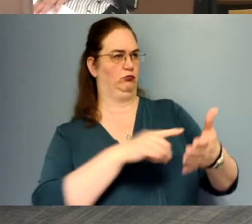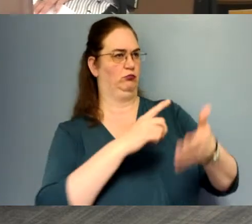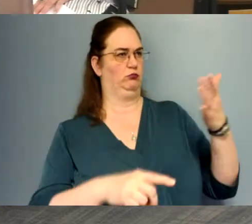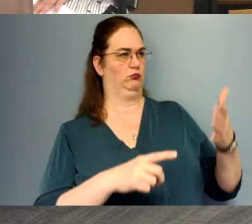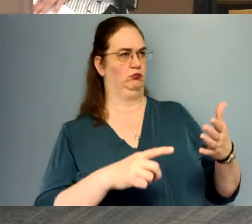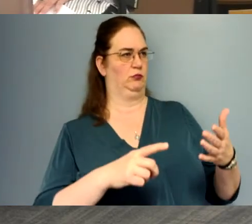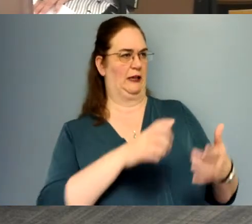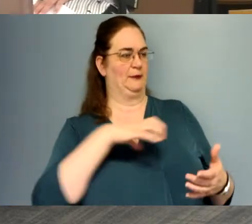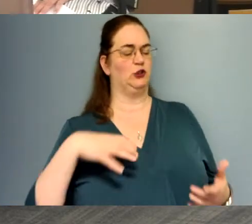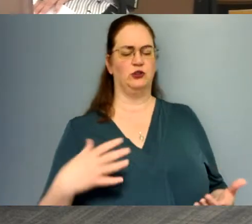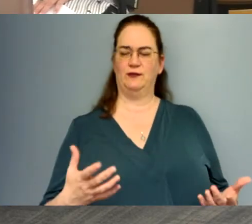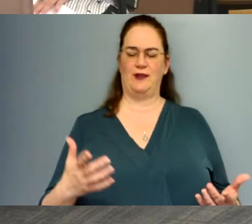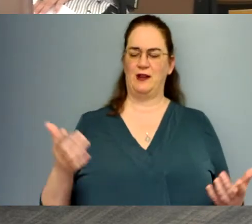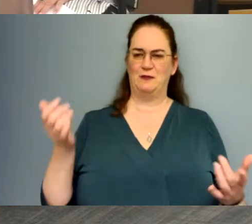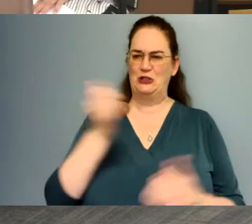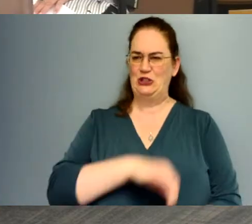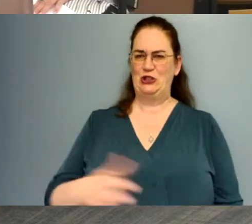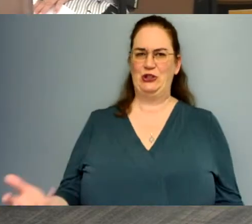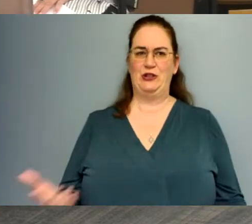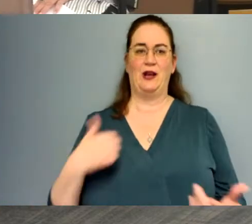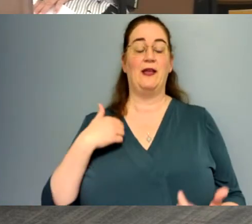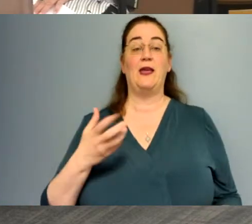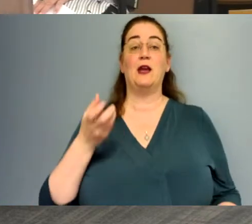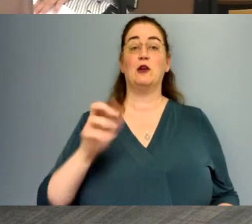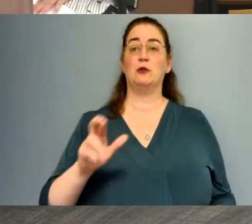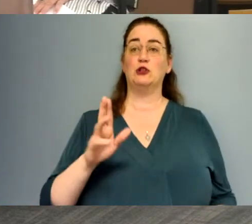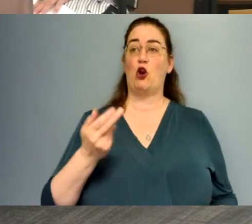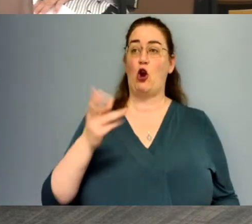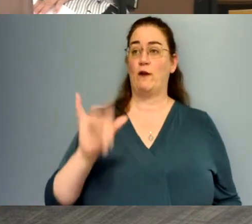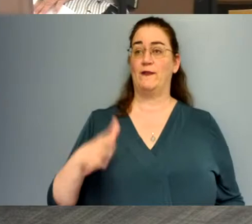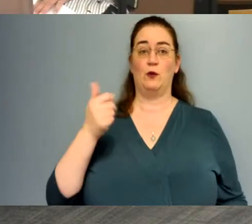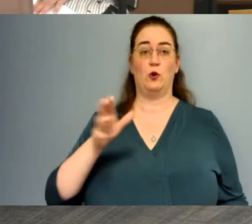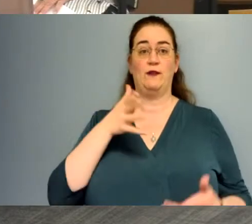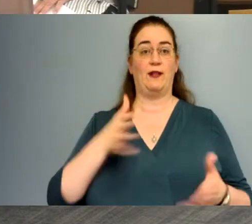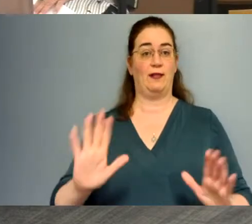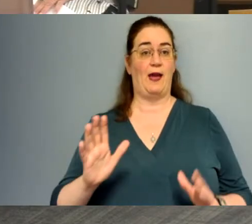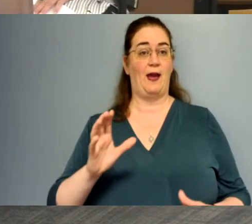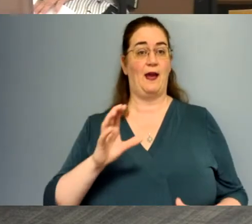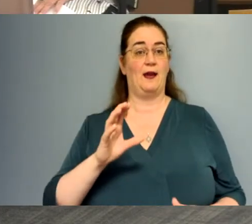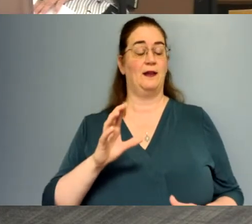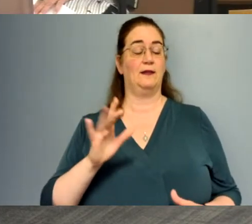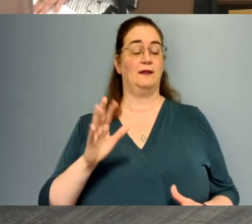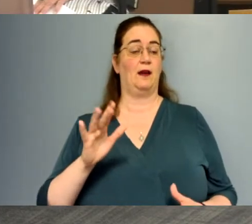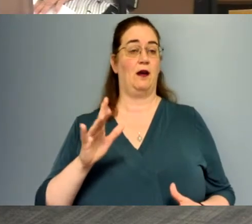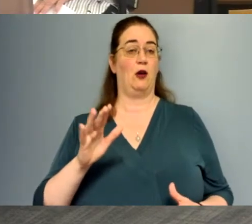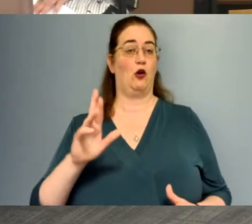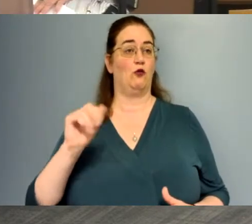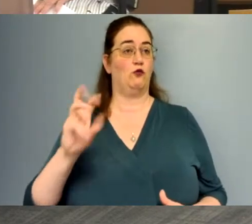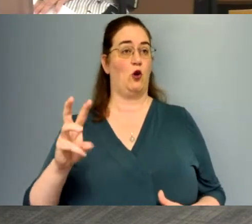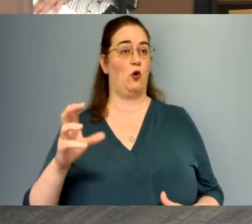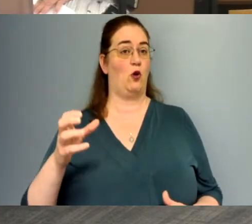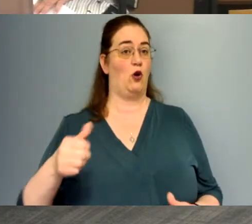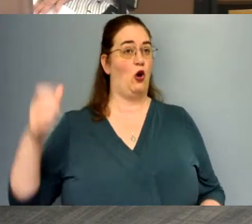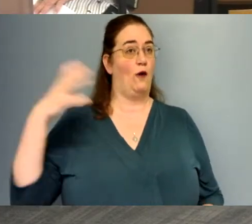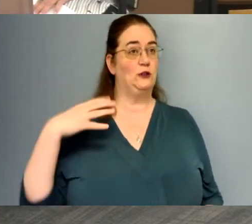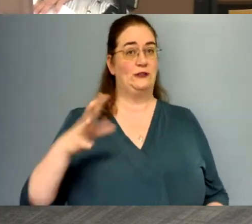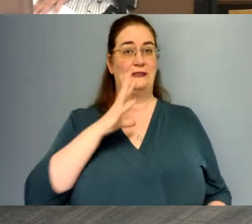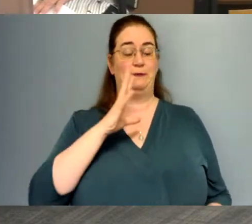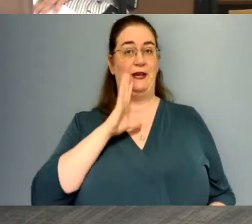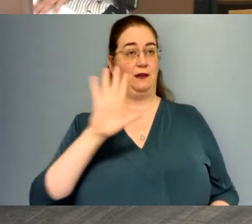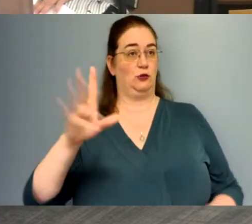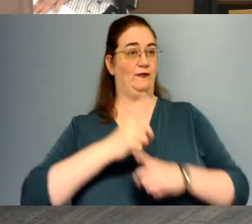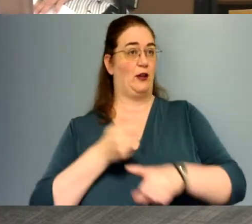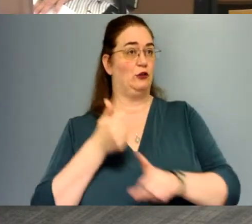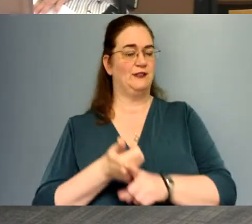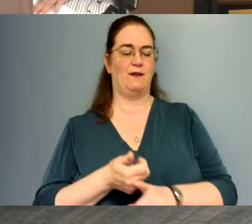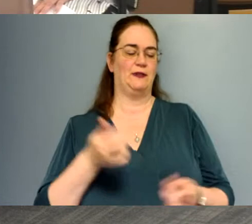absurd. And then Commissioner Harvey, you wouldn't even let the row officers speak in their own defense.